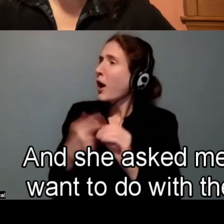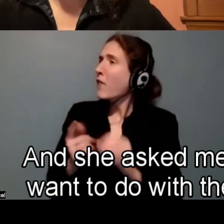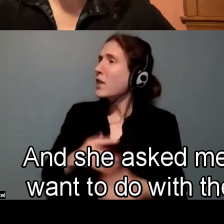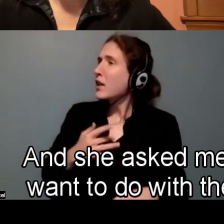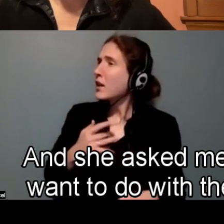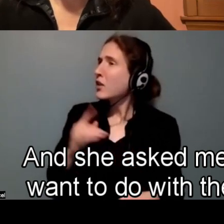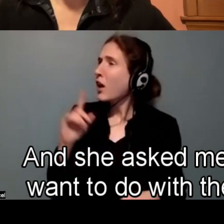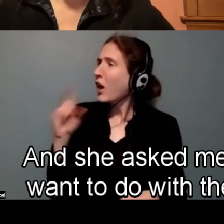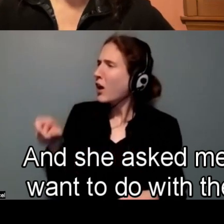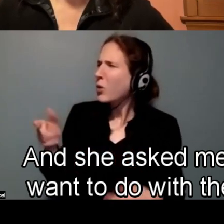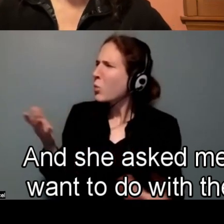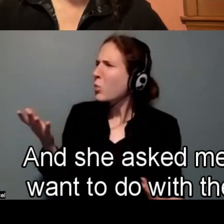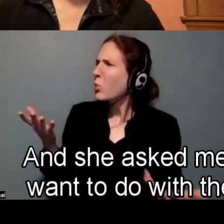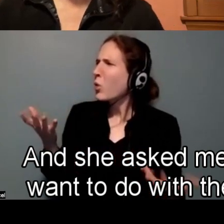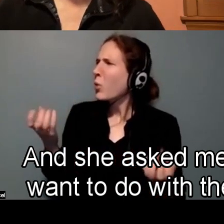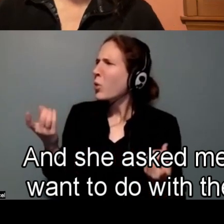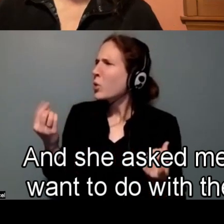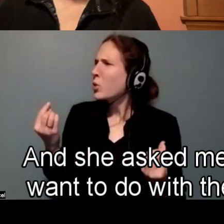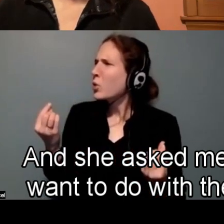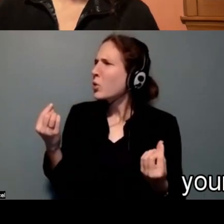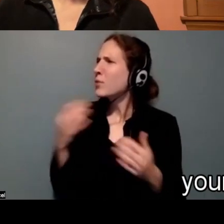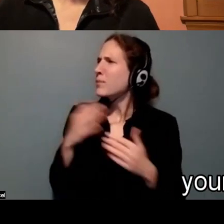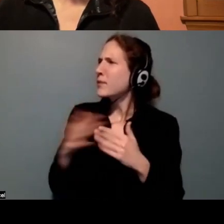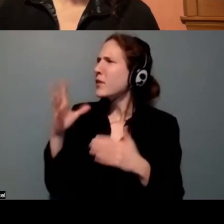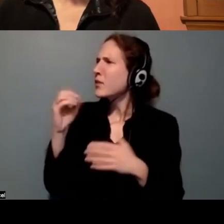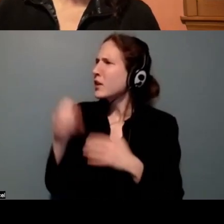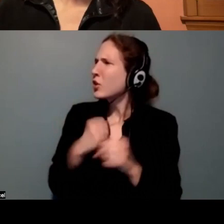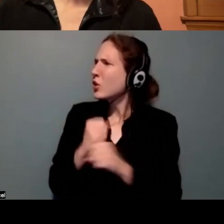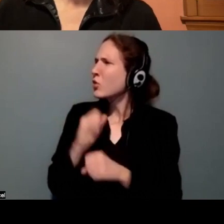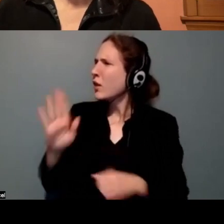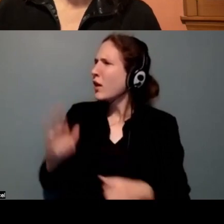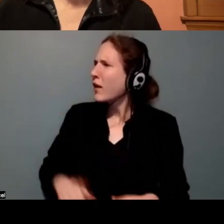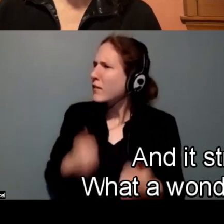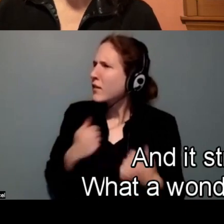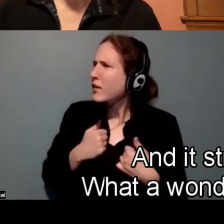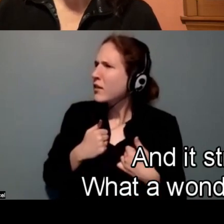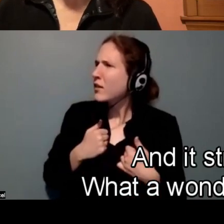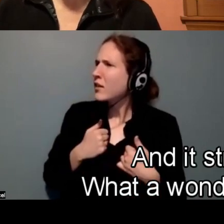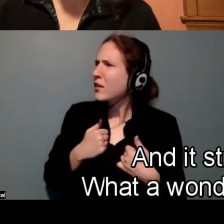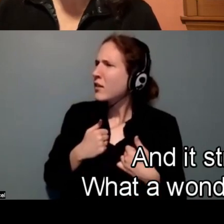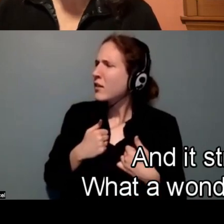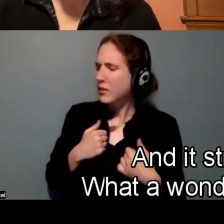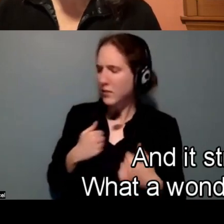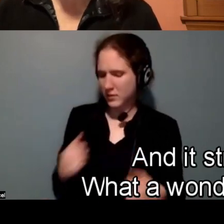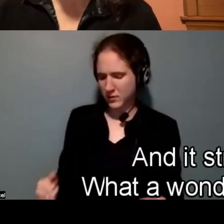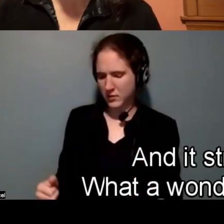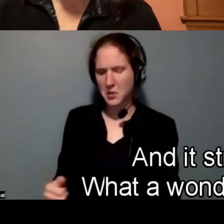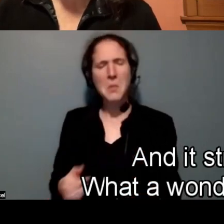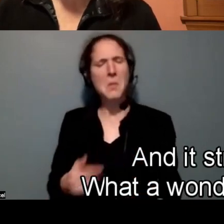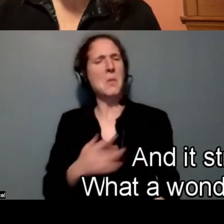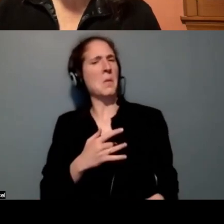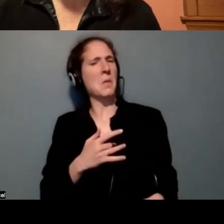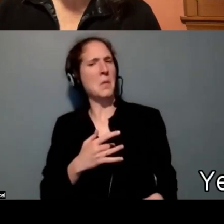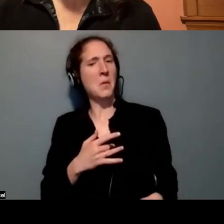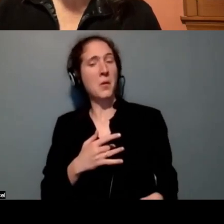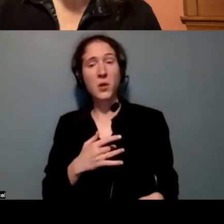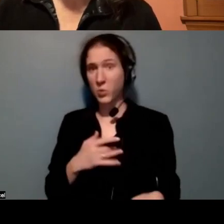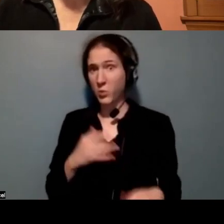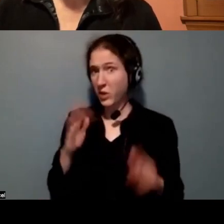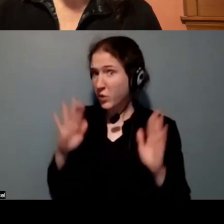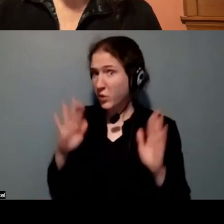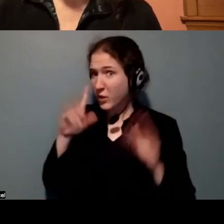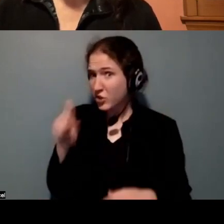well, what do you want to do with the next 50 years of your life? And it struck me. What a question.